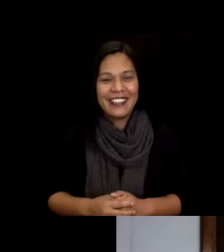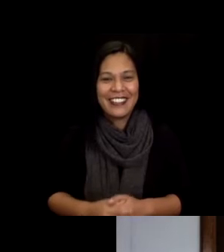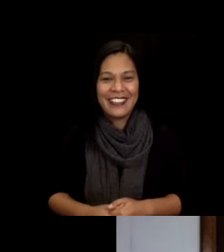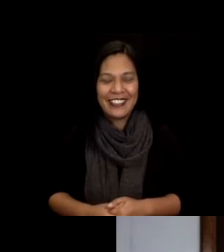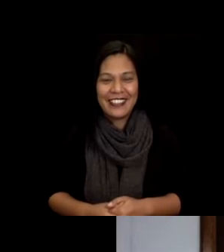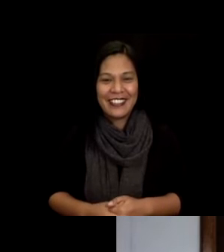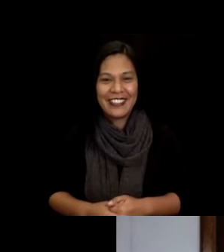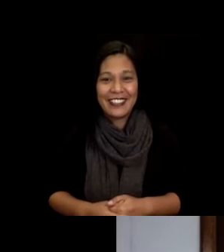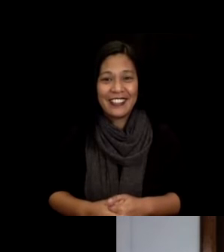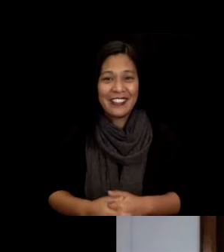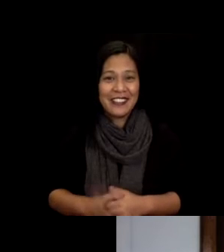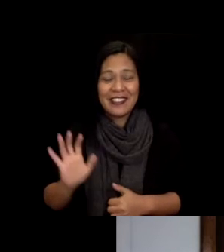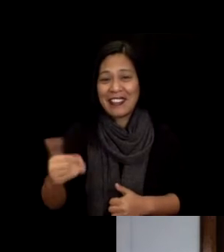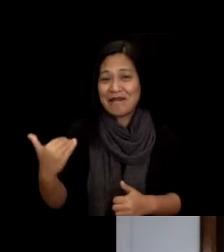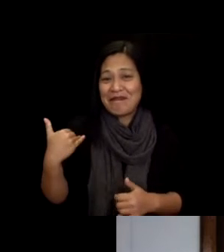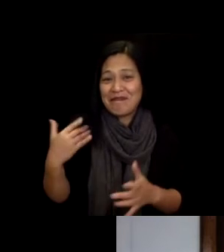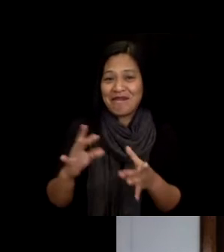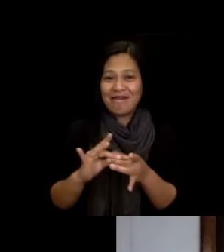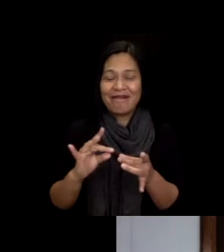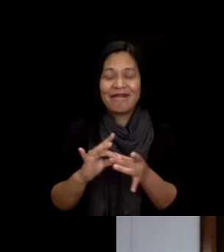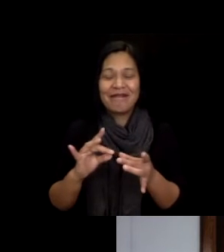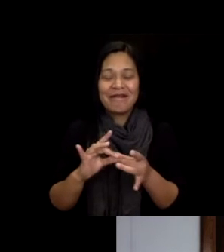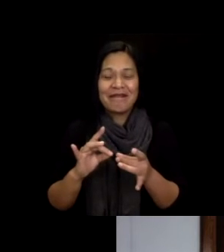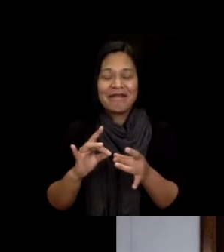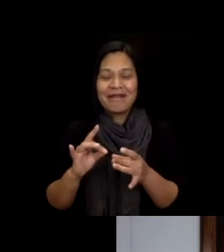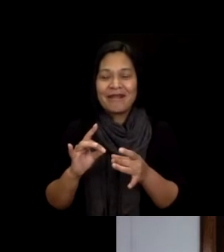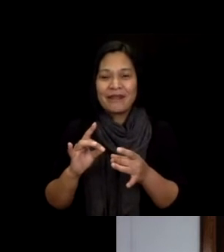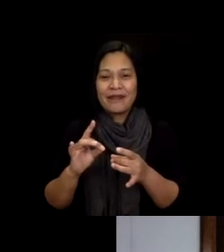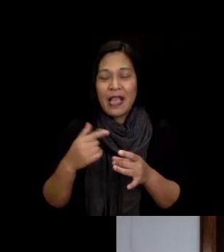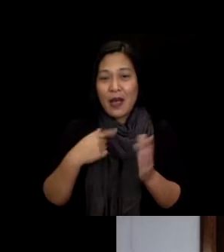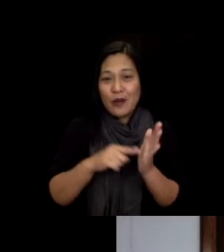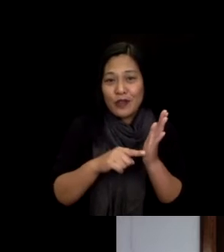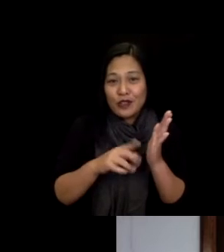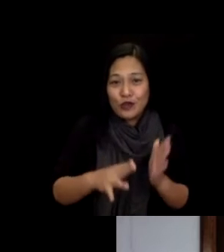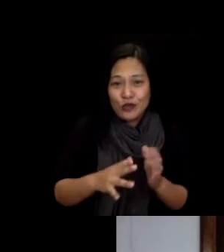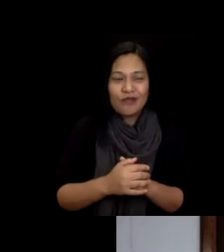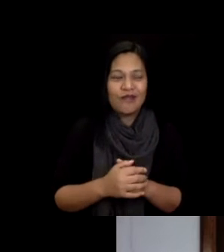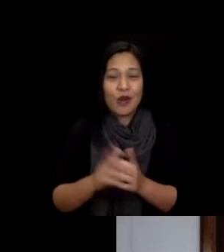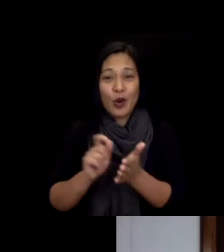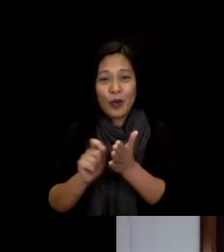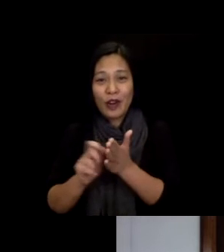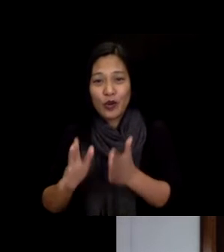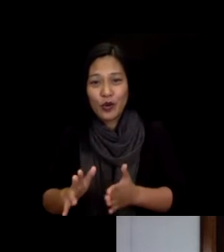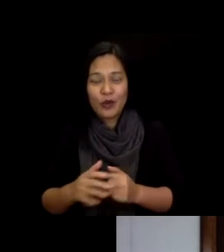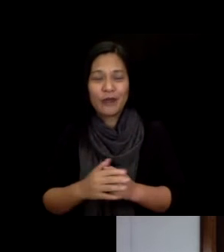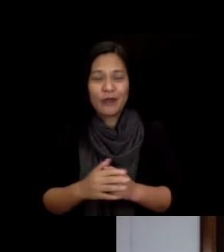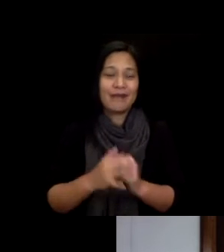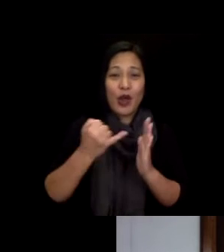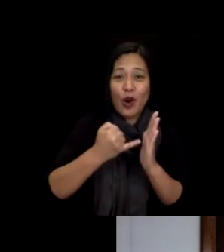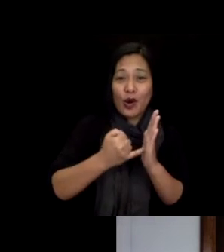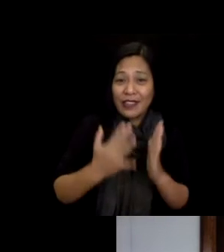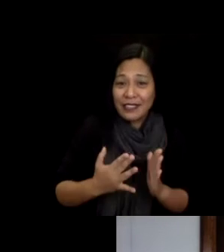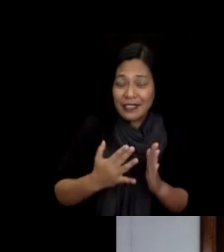As Belinda said, I'm a researcher, writer, artist, and I've had the